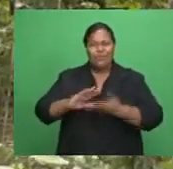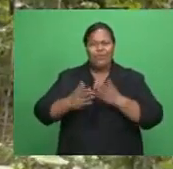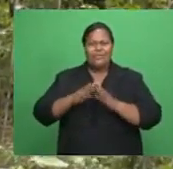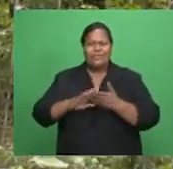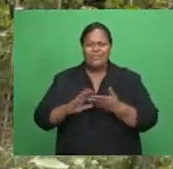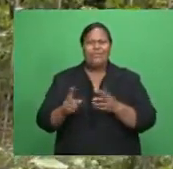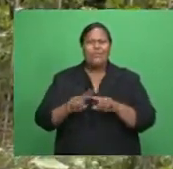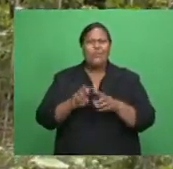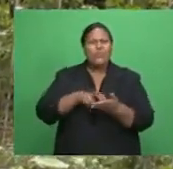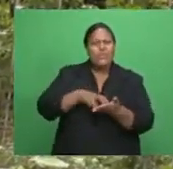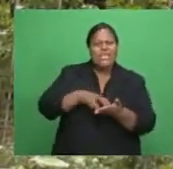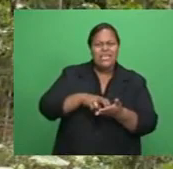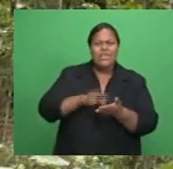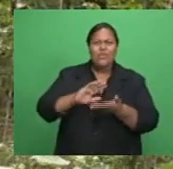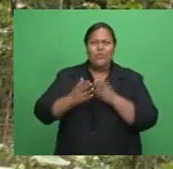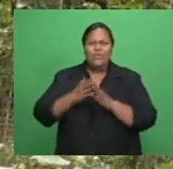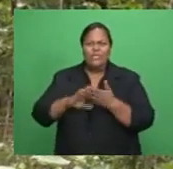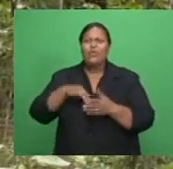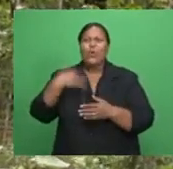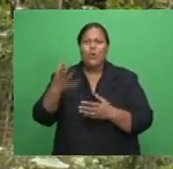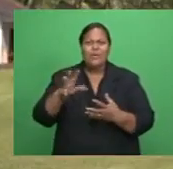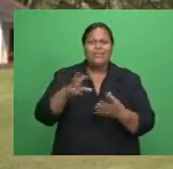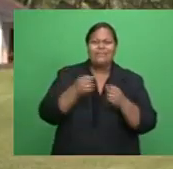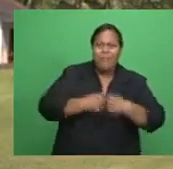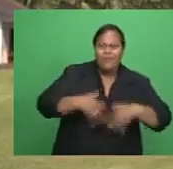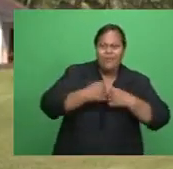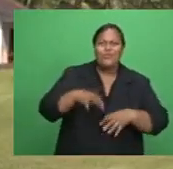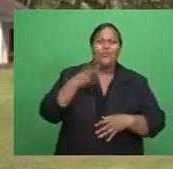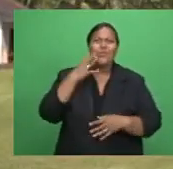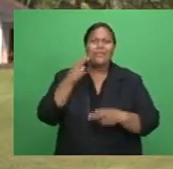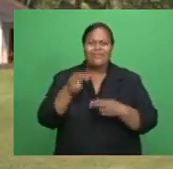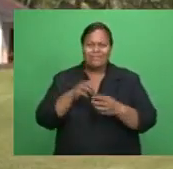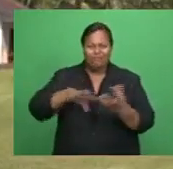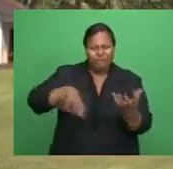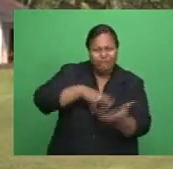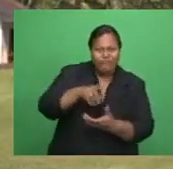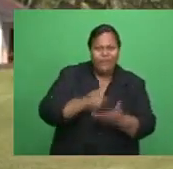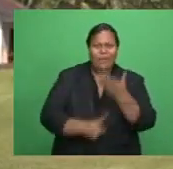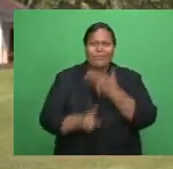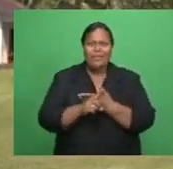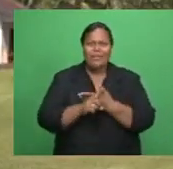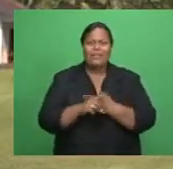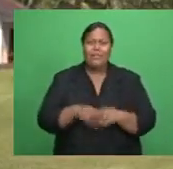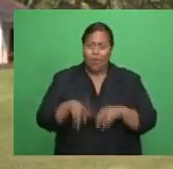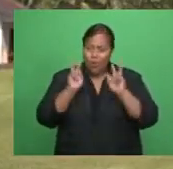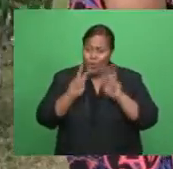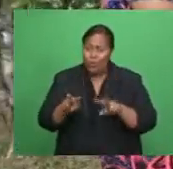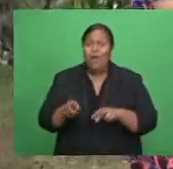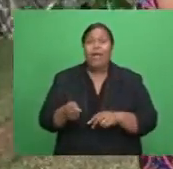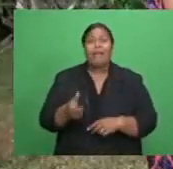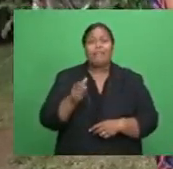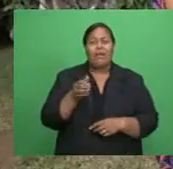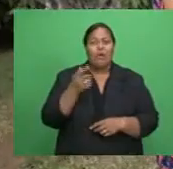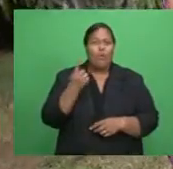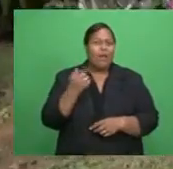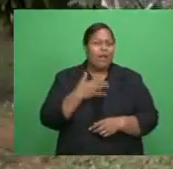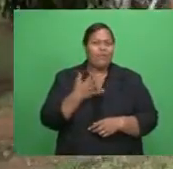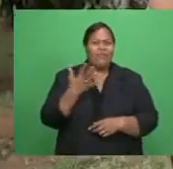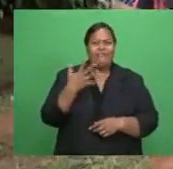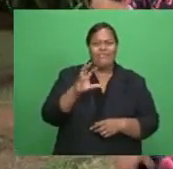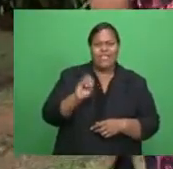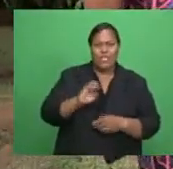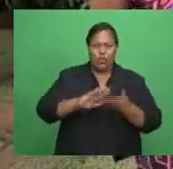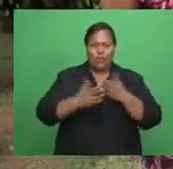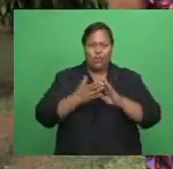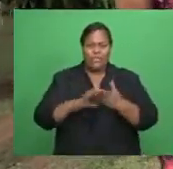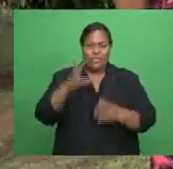areas to reduce food and nutrition insecurity. Looking after 150 communities, this